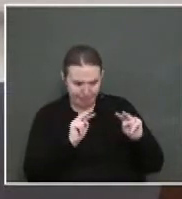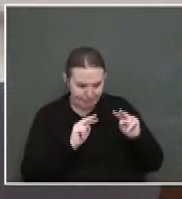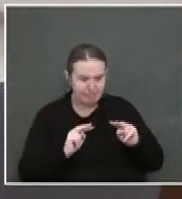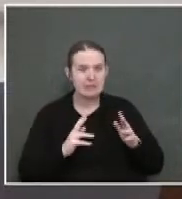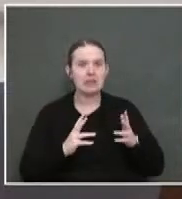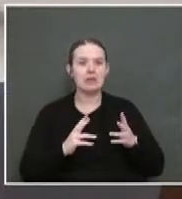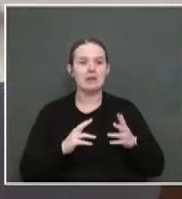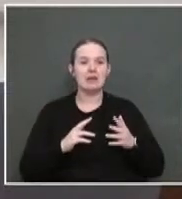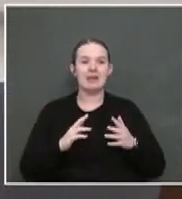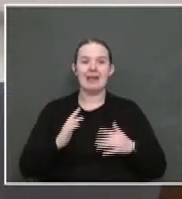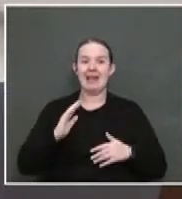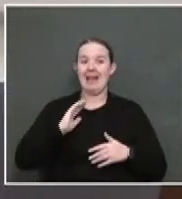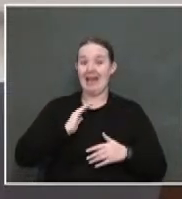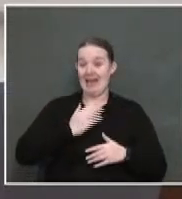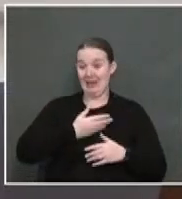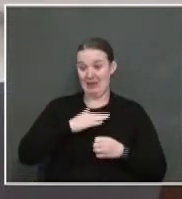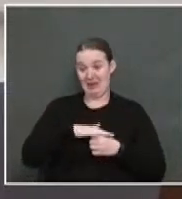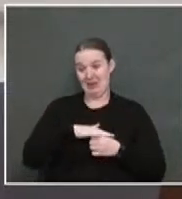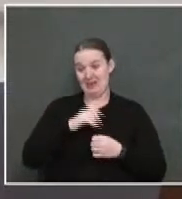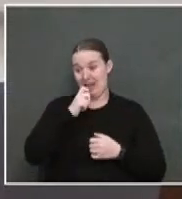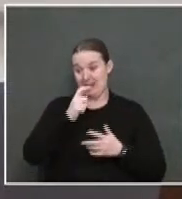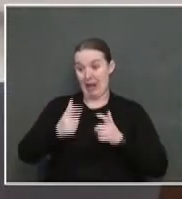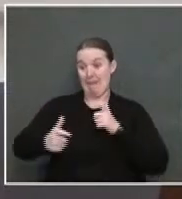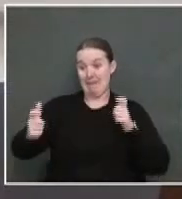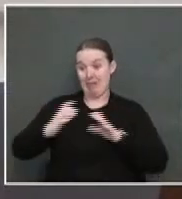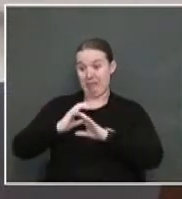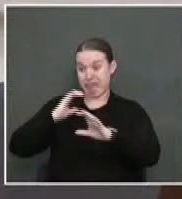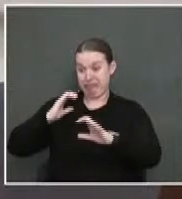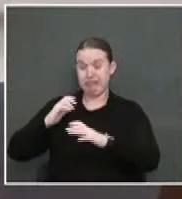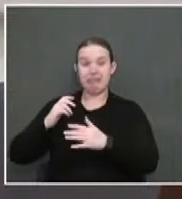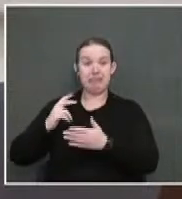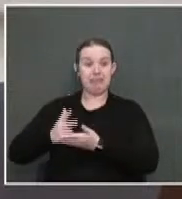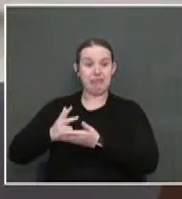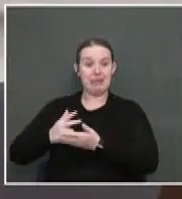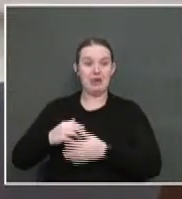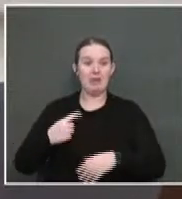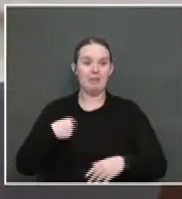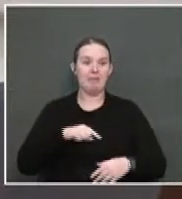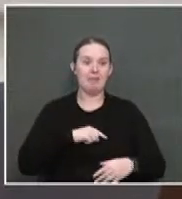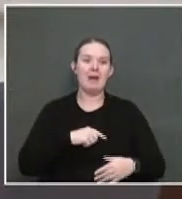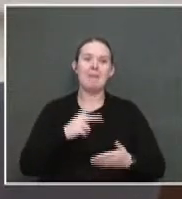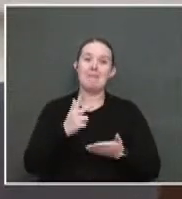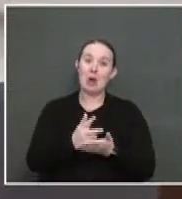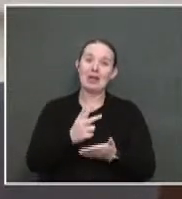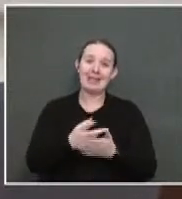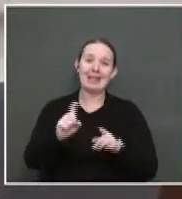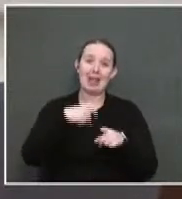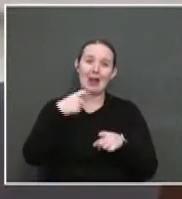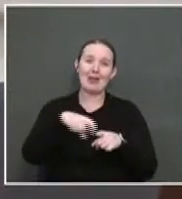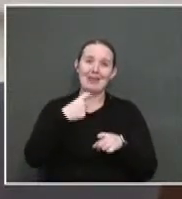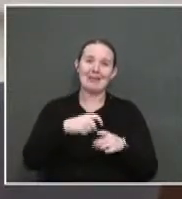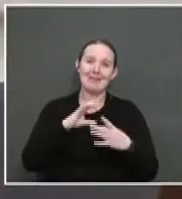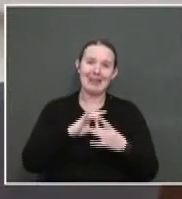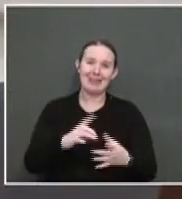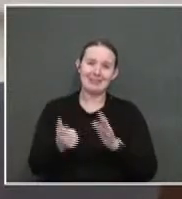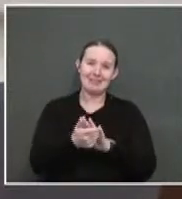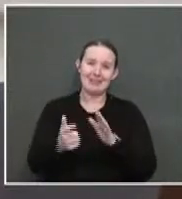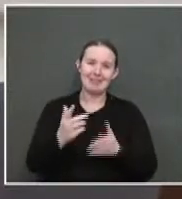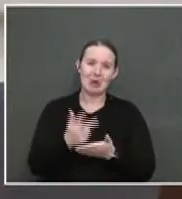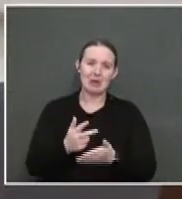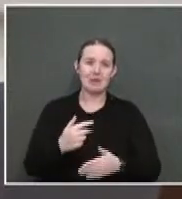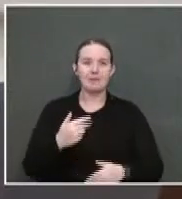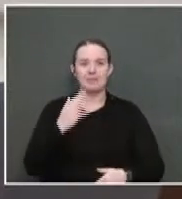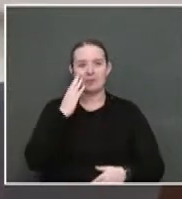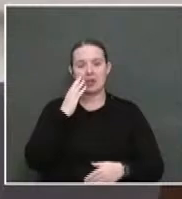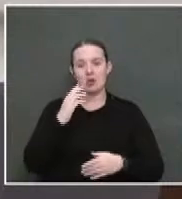while ours may not be oversized vehicle enforcement, but we do get a lot of calls about parking enforcement. So I wanted to say, would this be something, I know we just